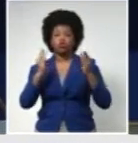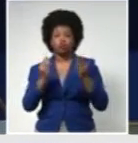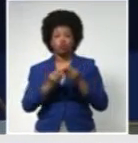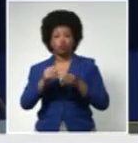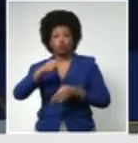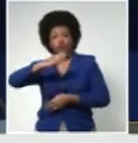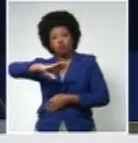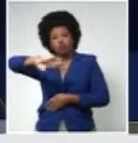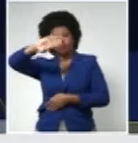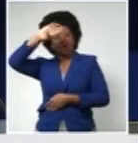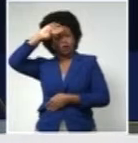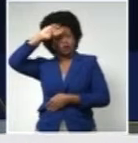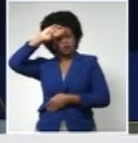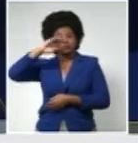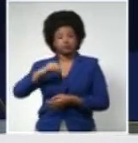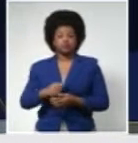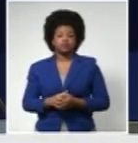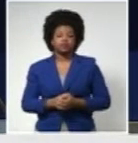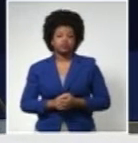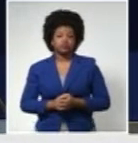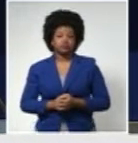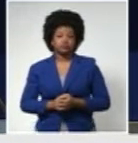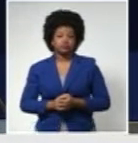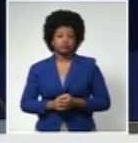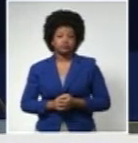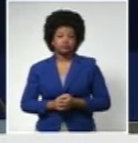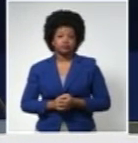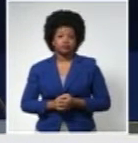and they already accumulate